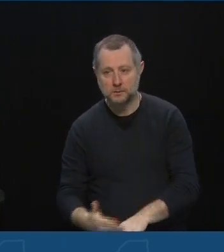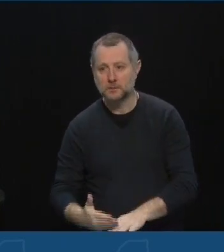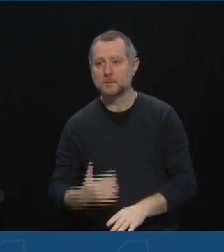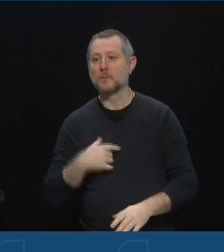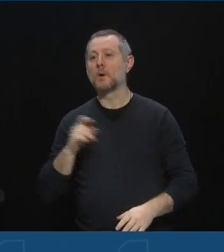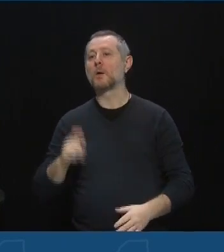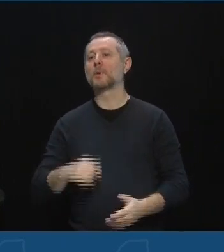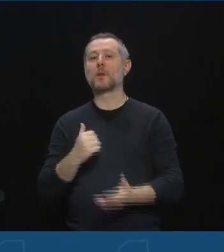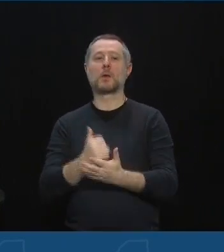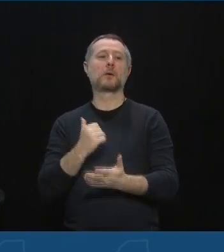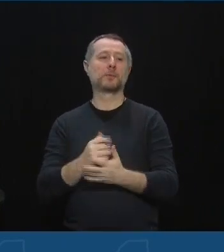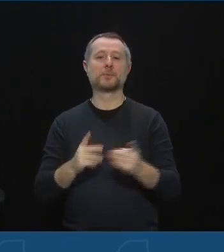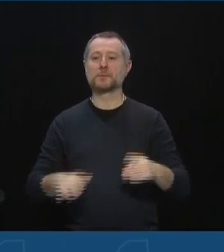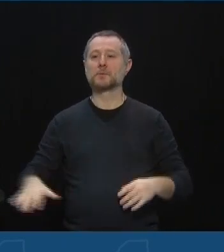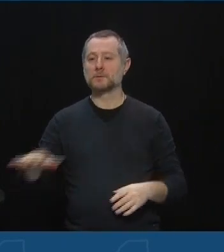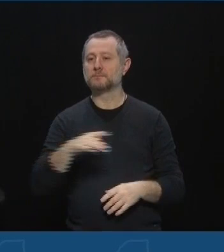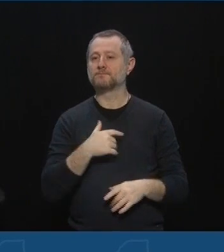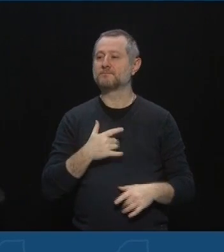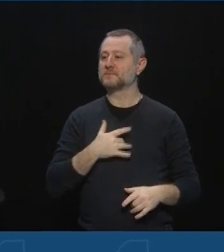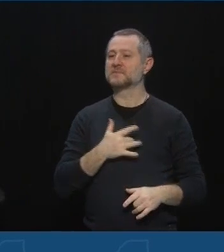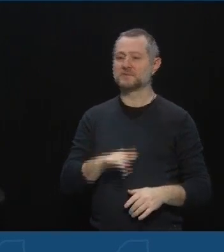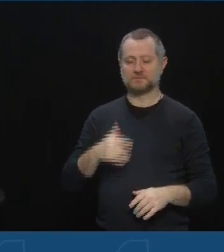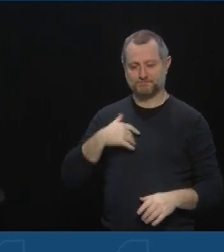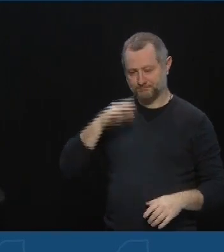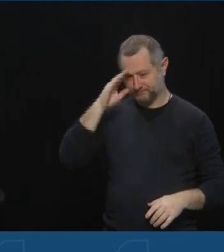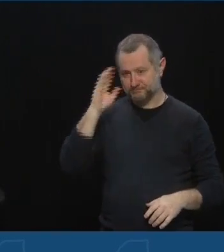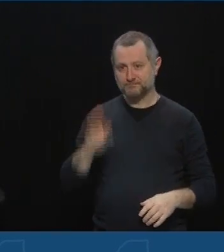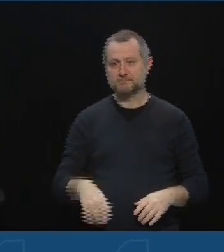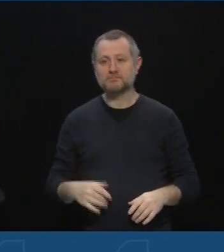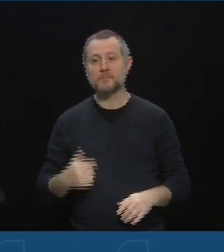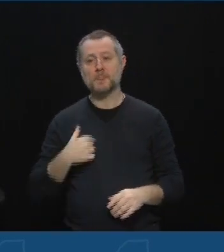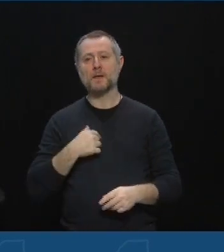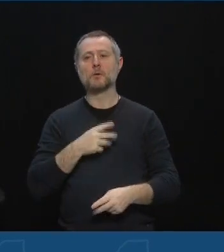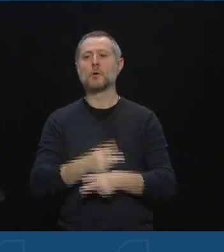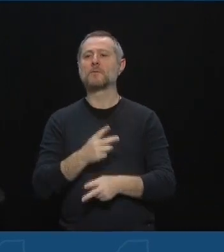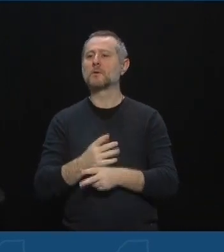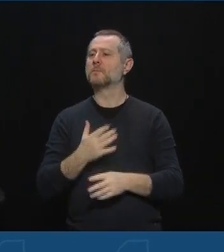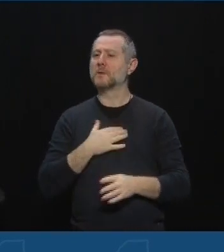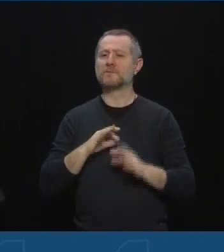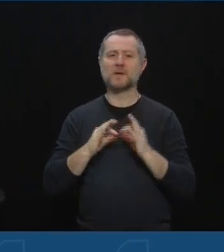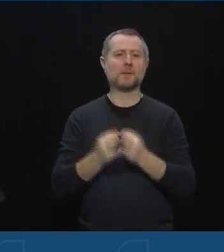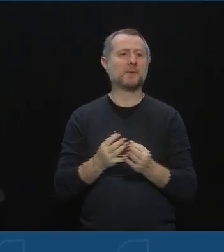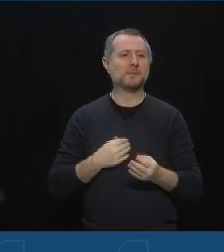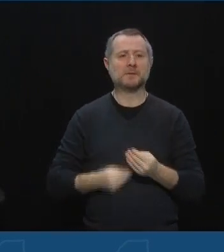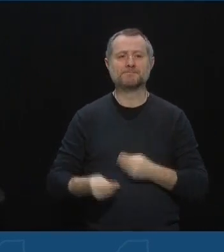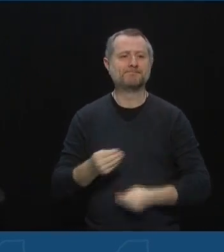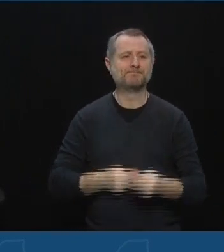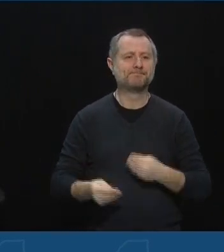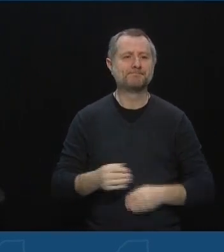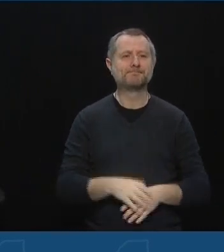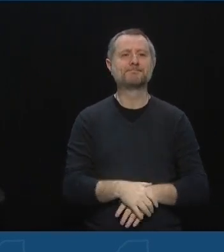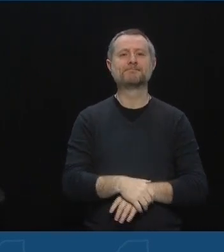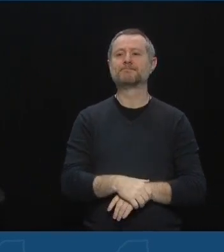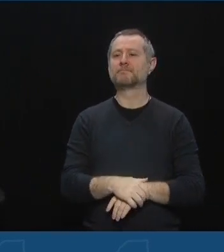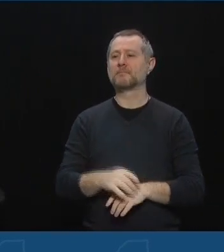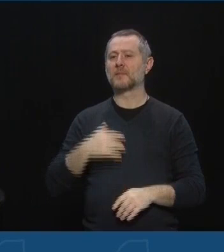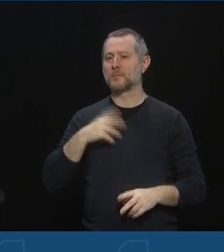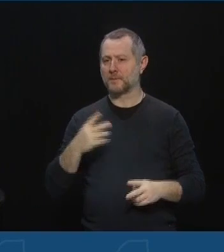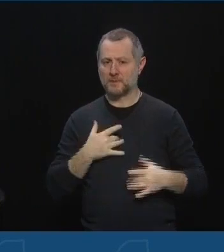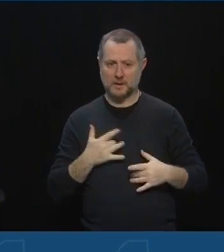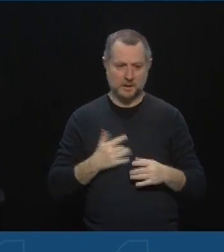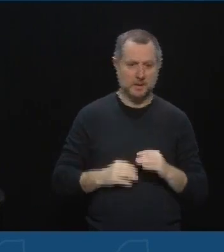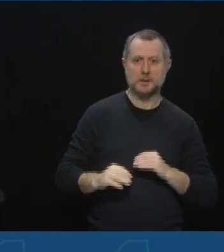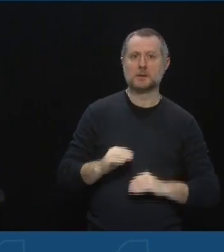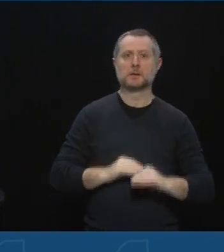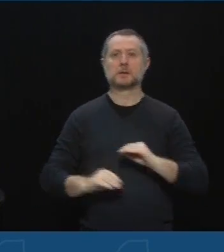I certainly am, as someone who's, you know, had to take care of family finances for a long time. You sit at the table, it's like, how's this going to work out? How are we going to pay for not one